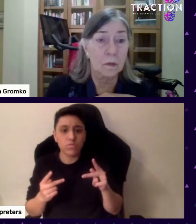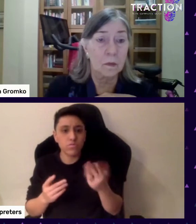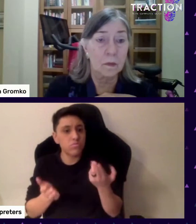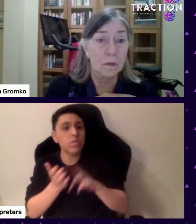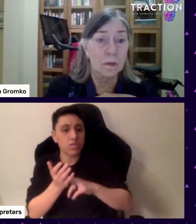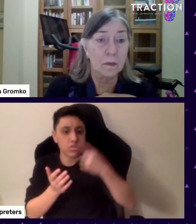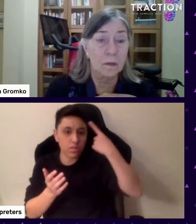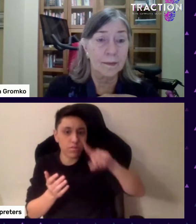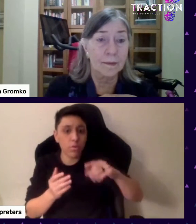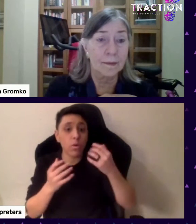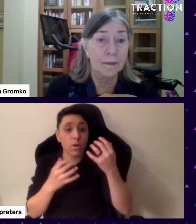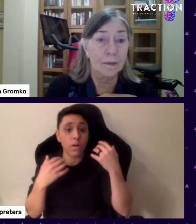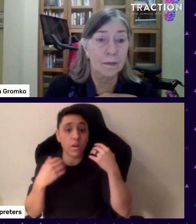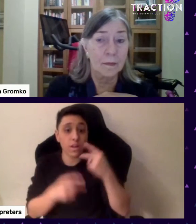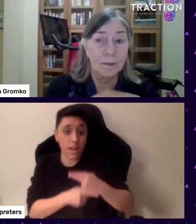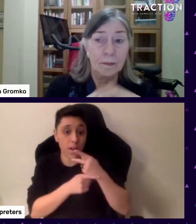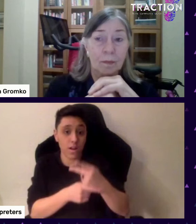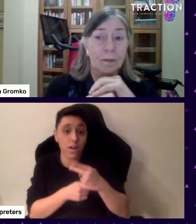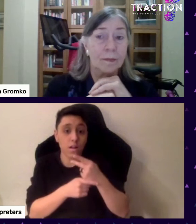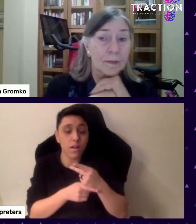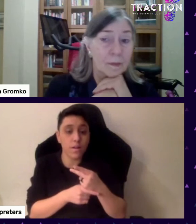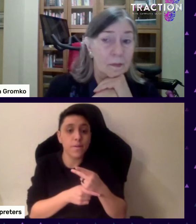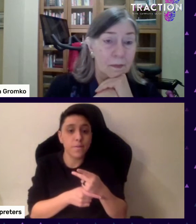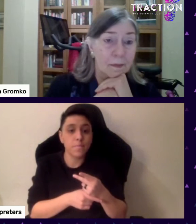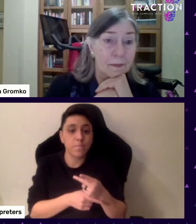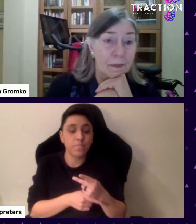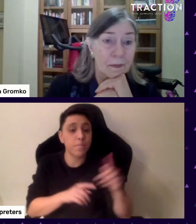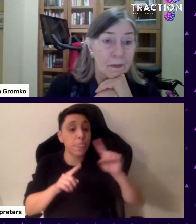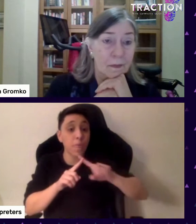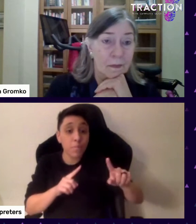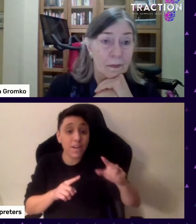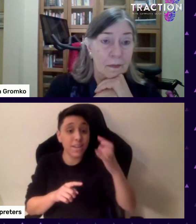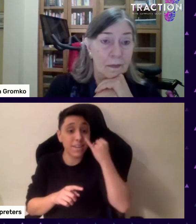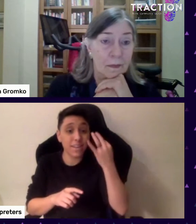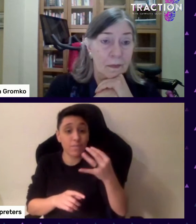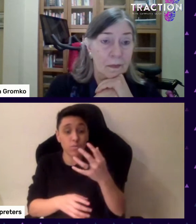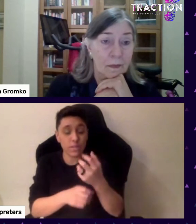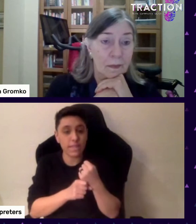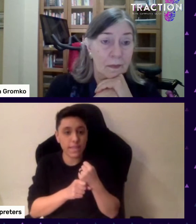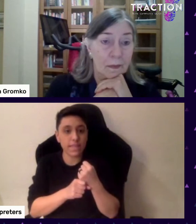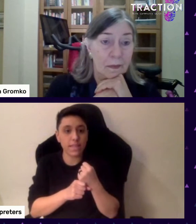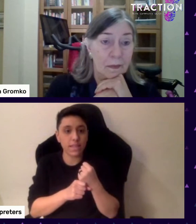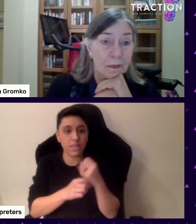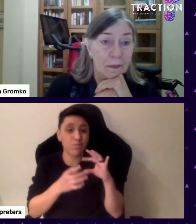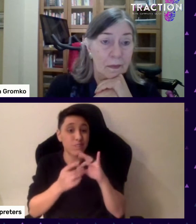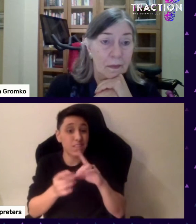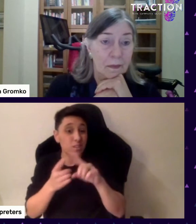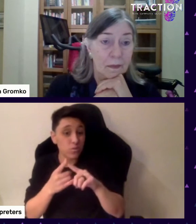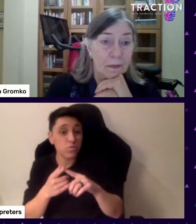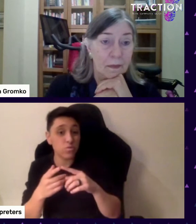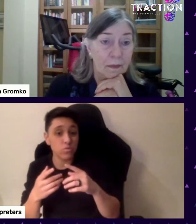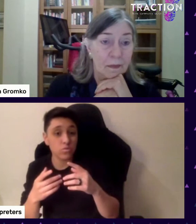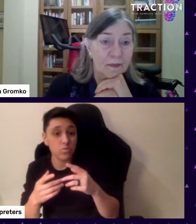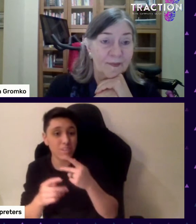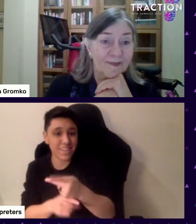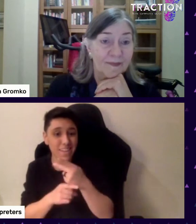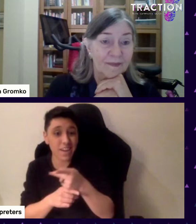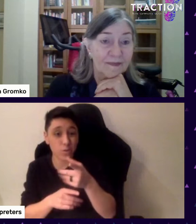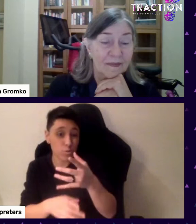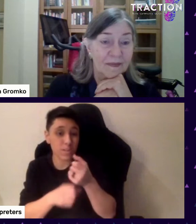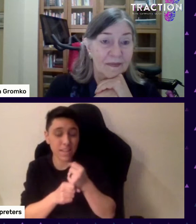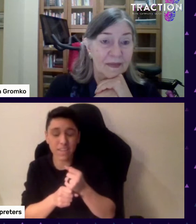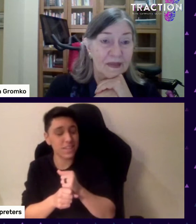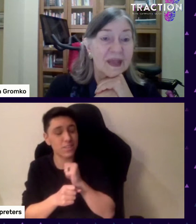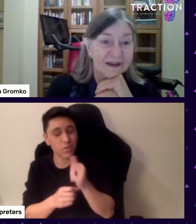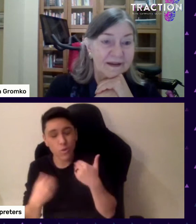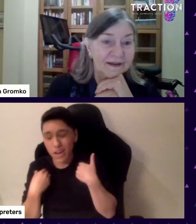register for care. So, you know, if you're getting it in context with the care that you're getting, like there really isn't